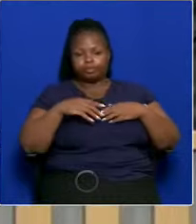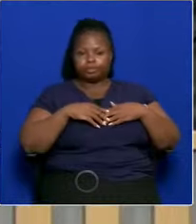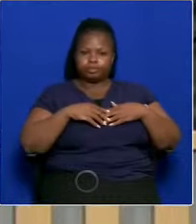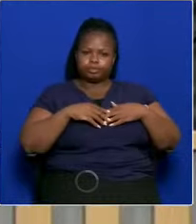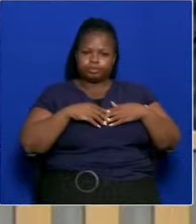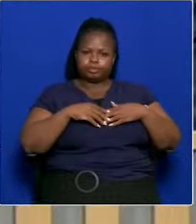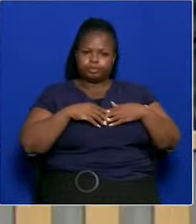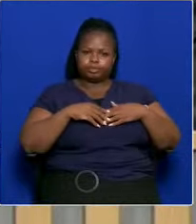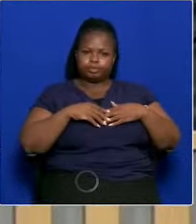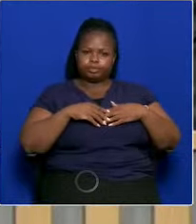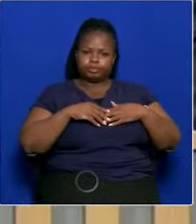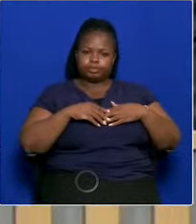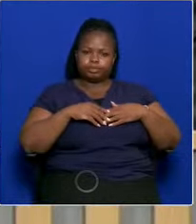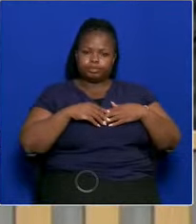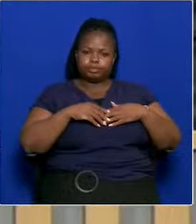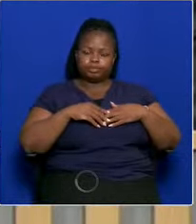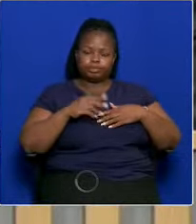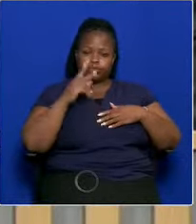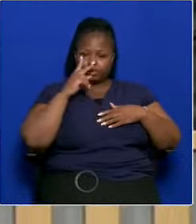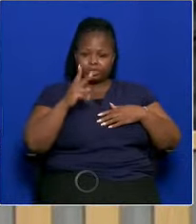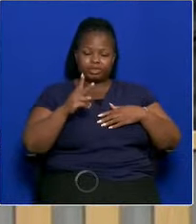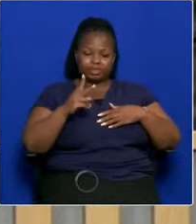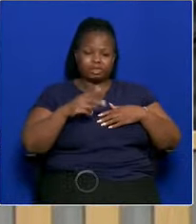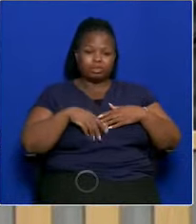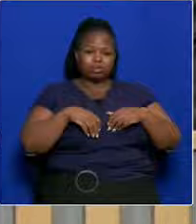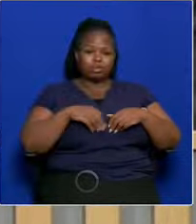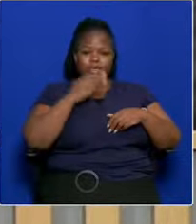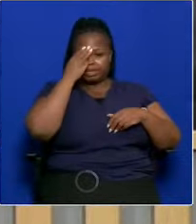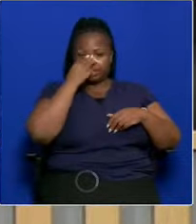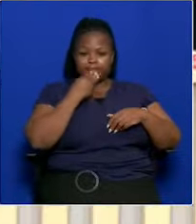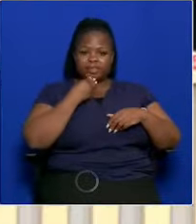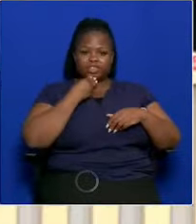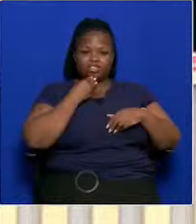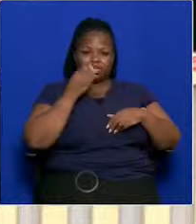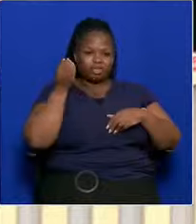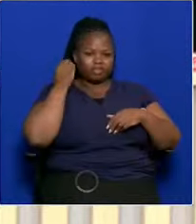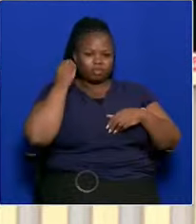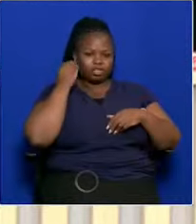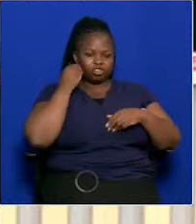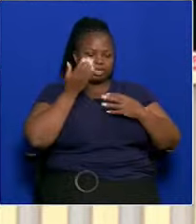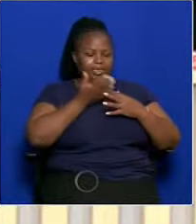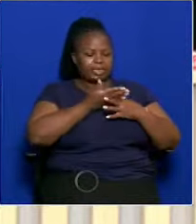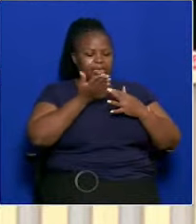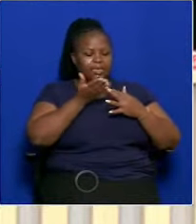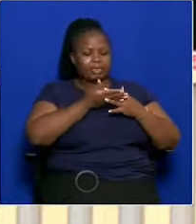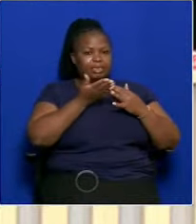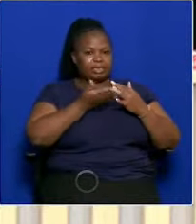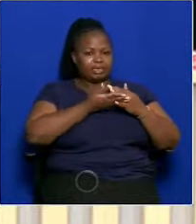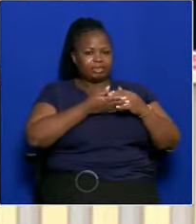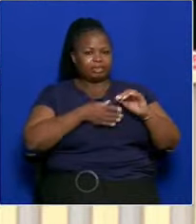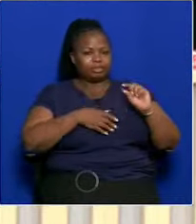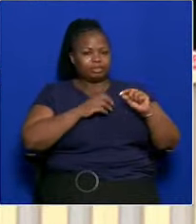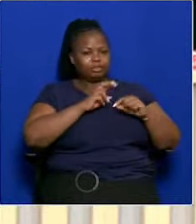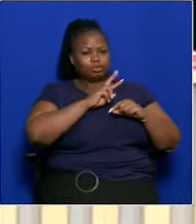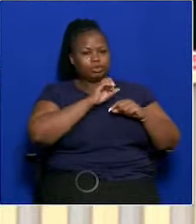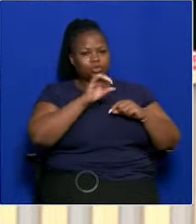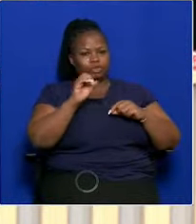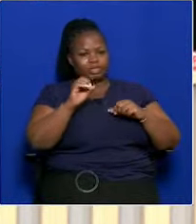So you'll see on the infographic that there are 3 cases in 2000, 3 cases